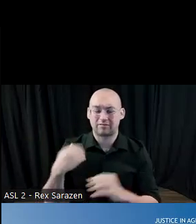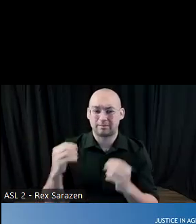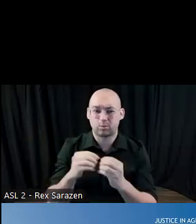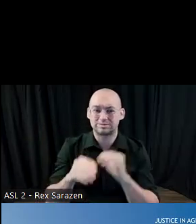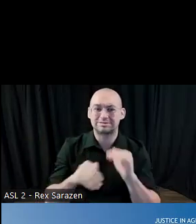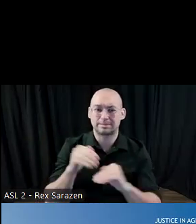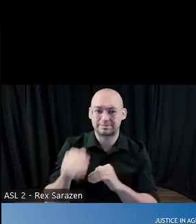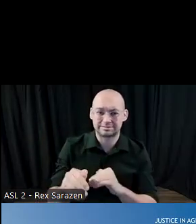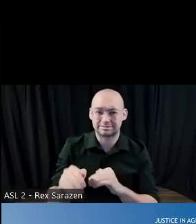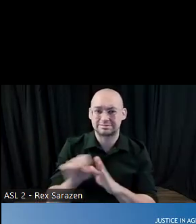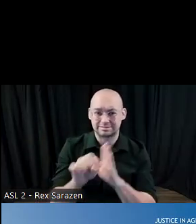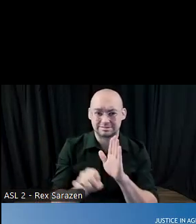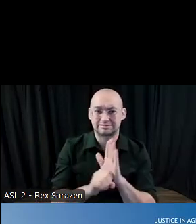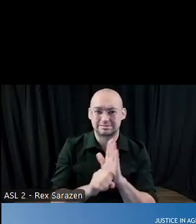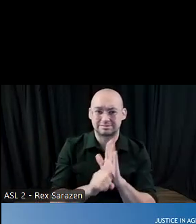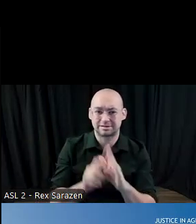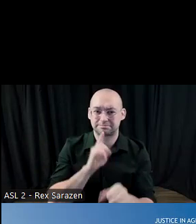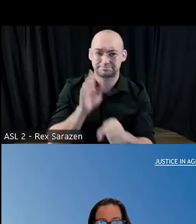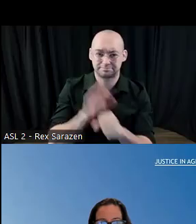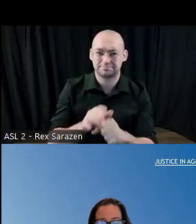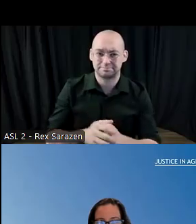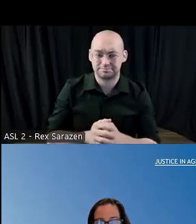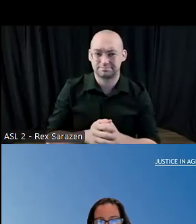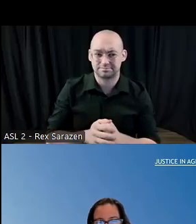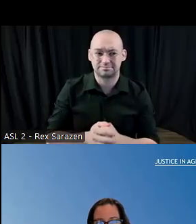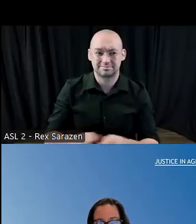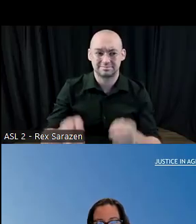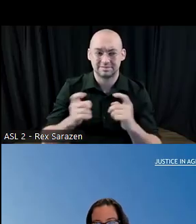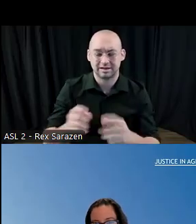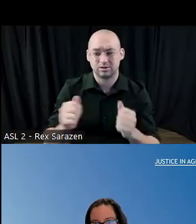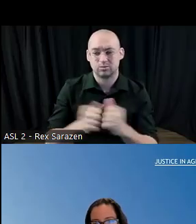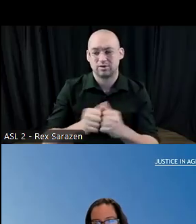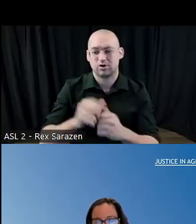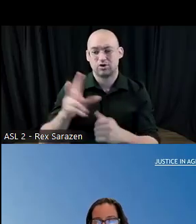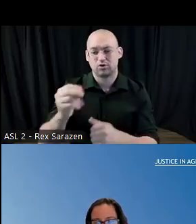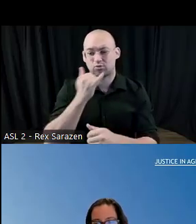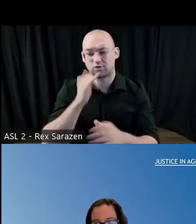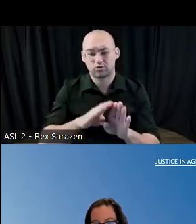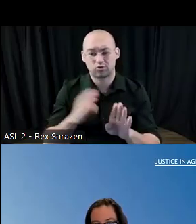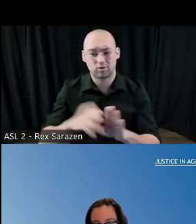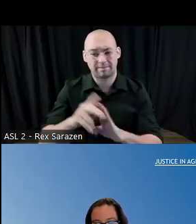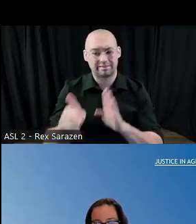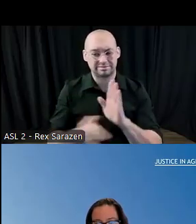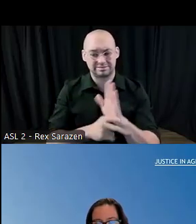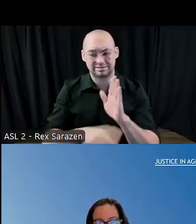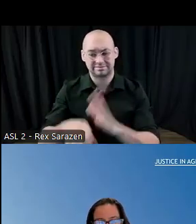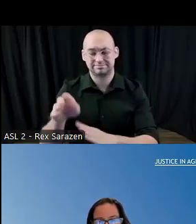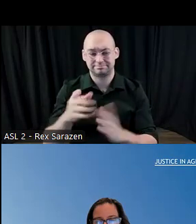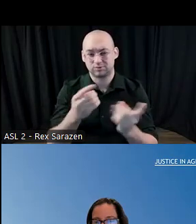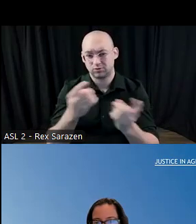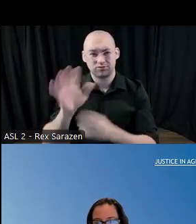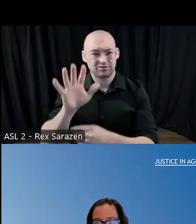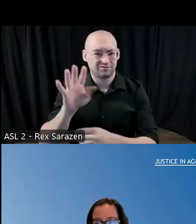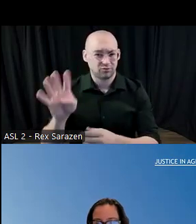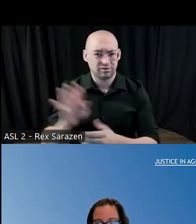the state has committed to taking as far as a no wrong door policy in Initiative 54. And so we